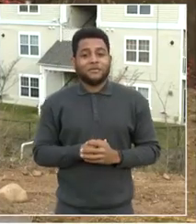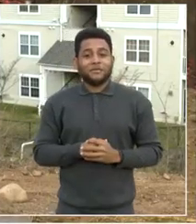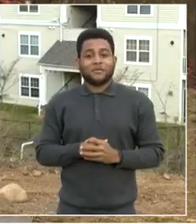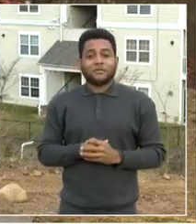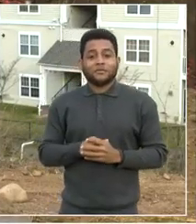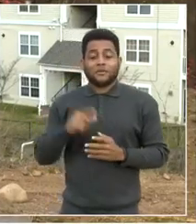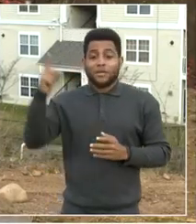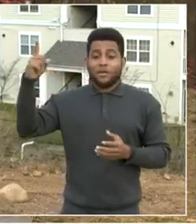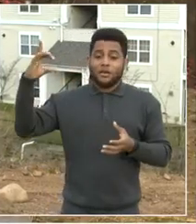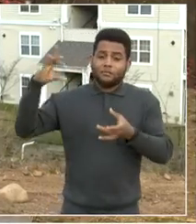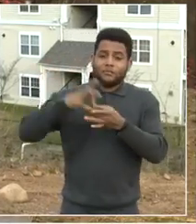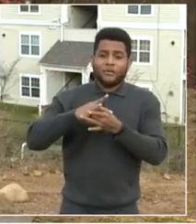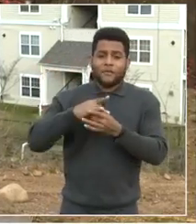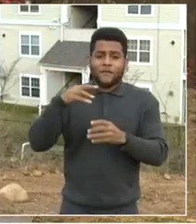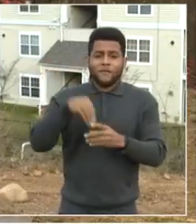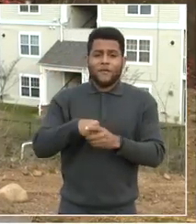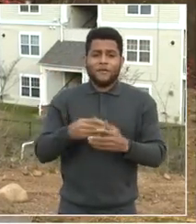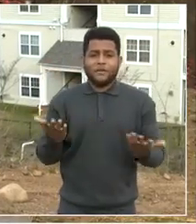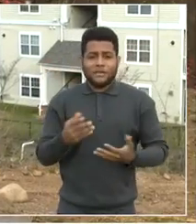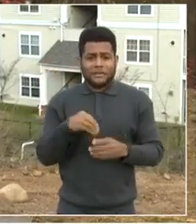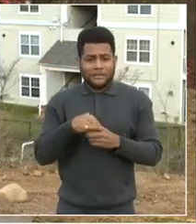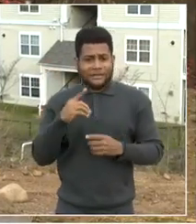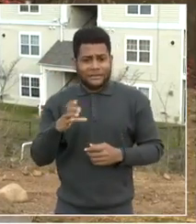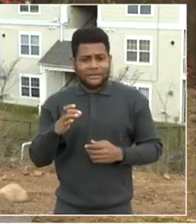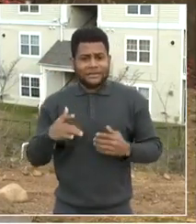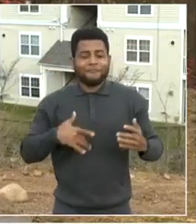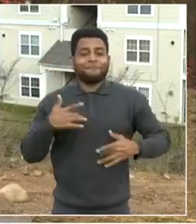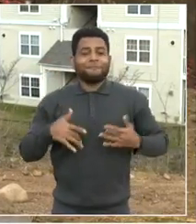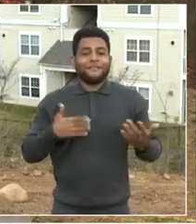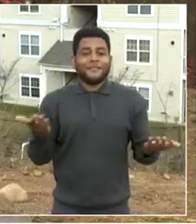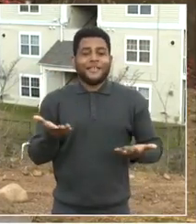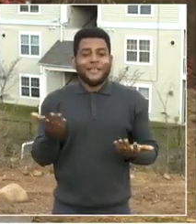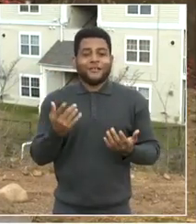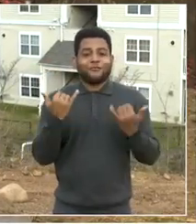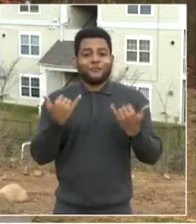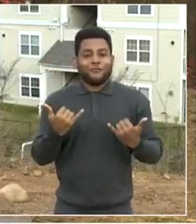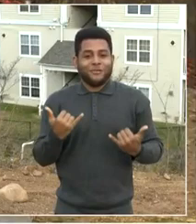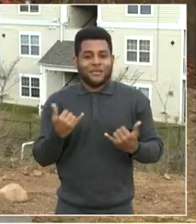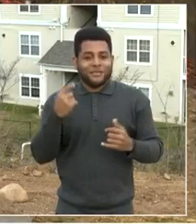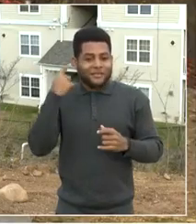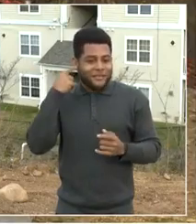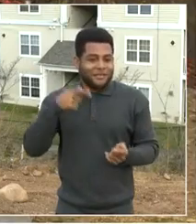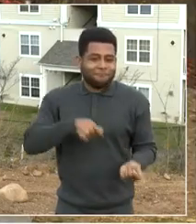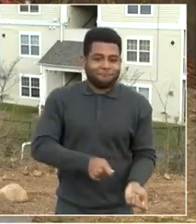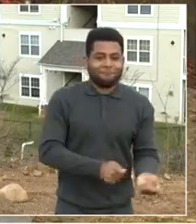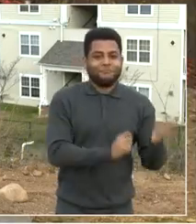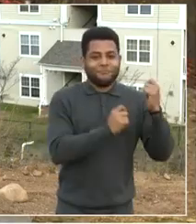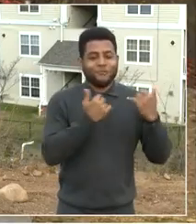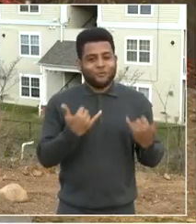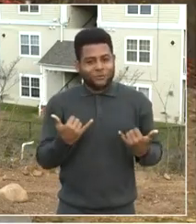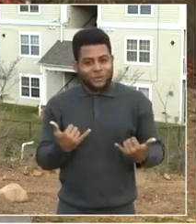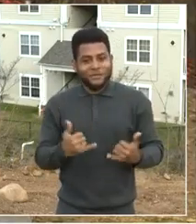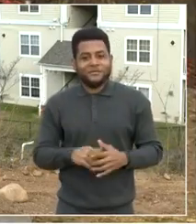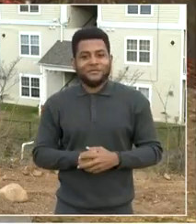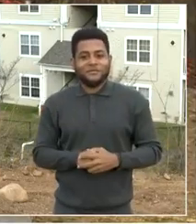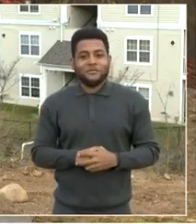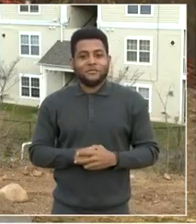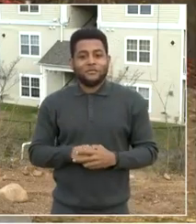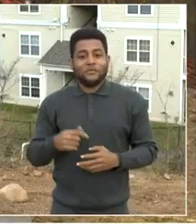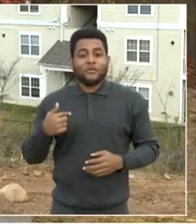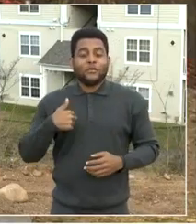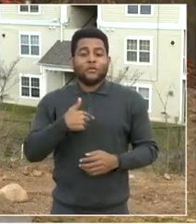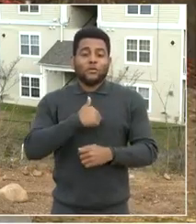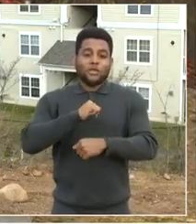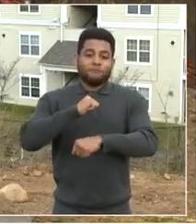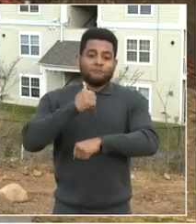actually nationwide, is here with us today for this groundbreaking. We have been in existence for 33